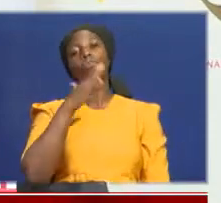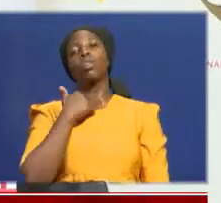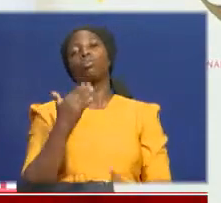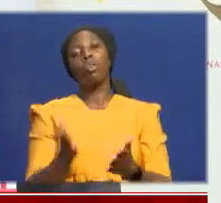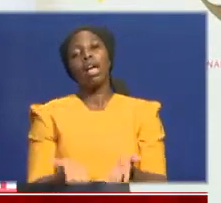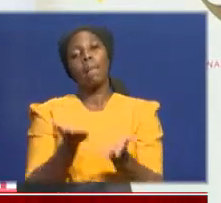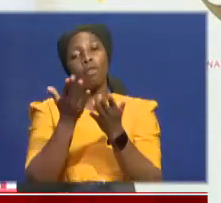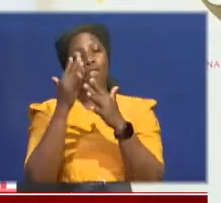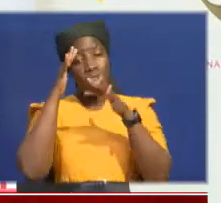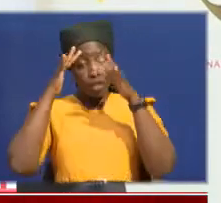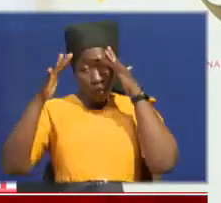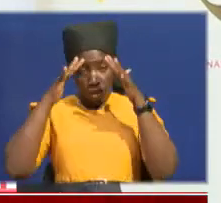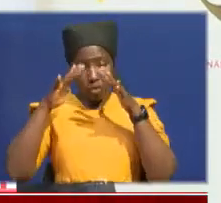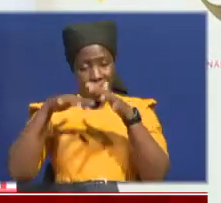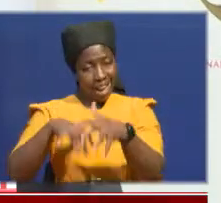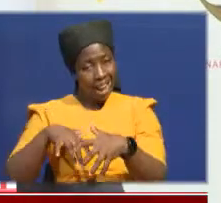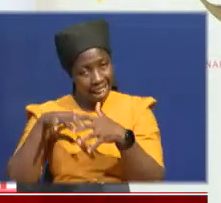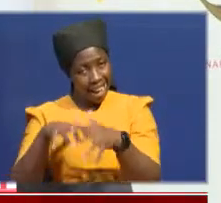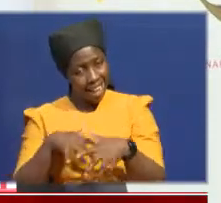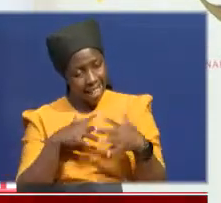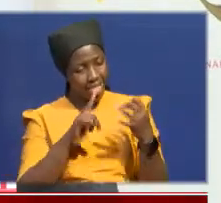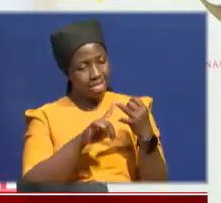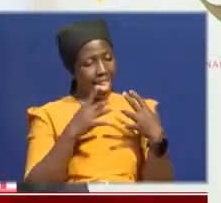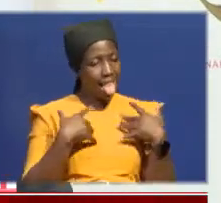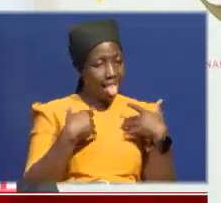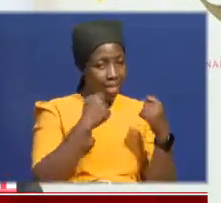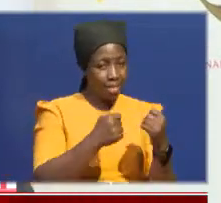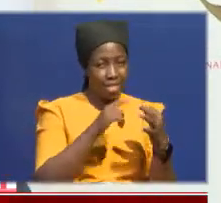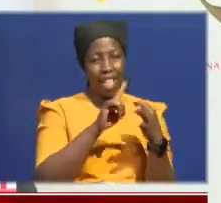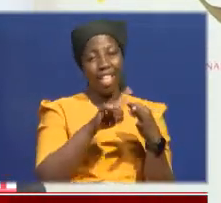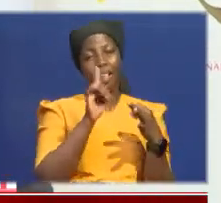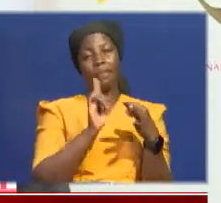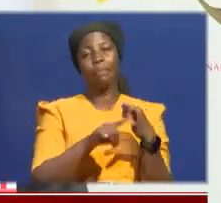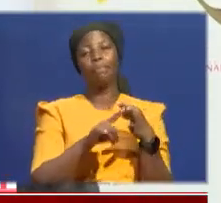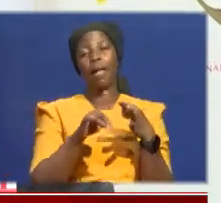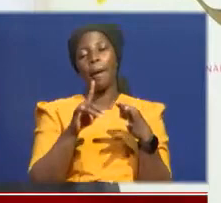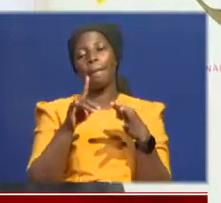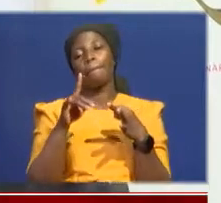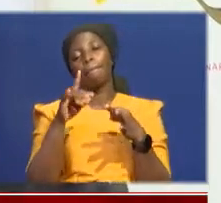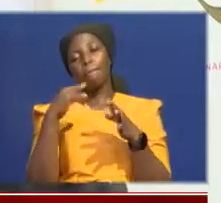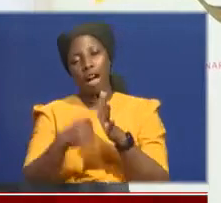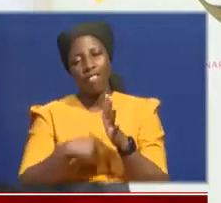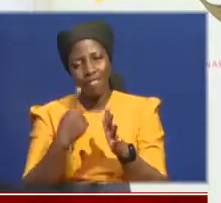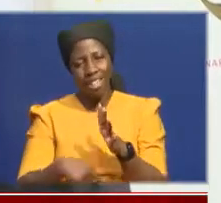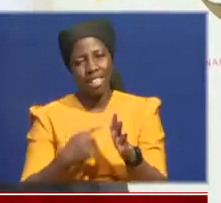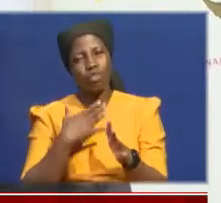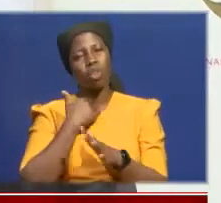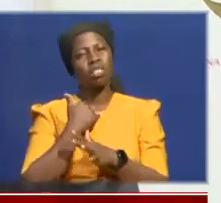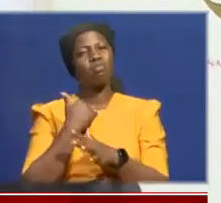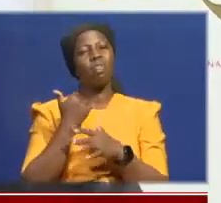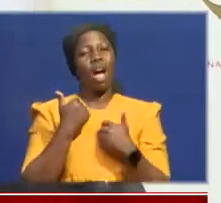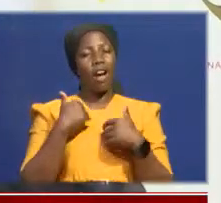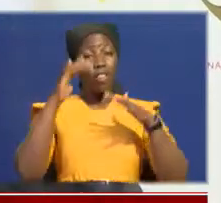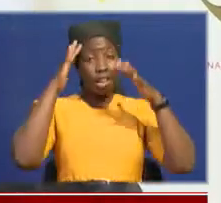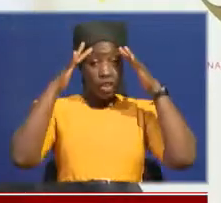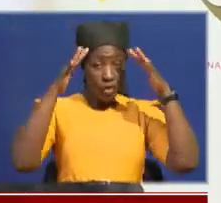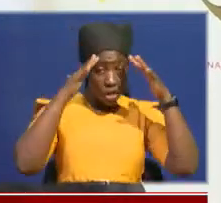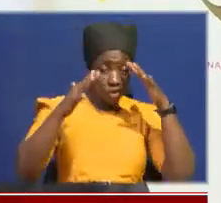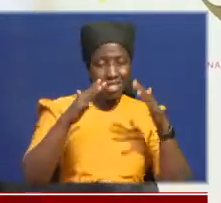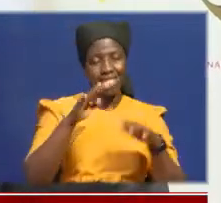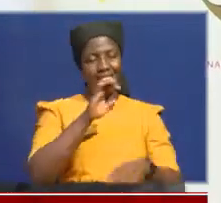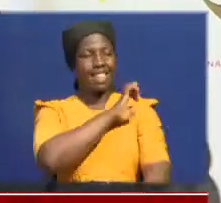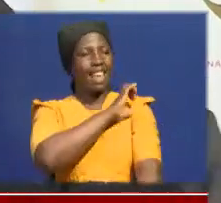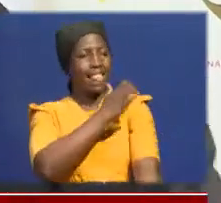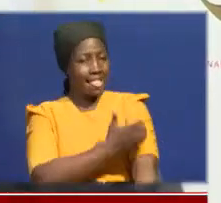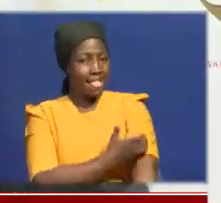agriculture. We want to spur innovation in health. We want to inspire innovation in manufacturing. We want to inspire innovation in